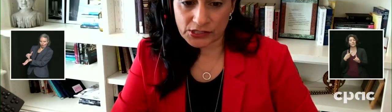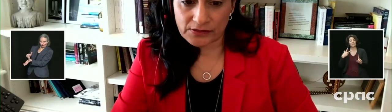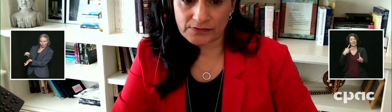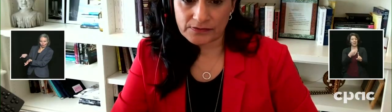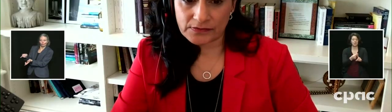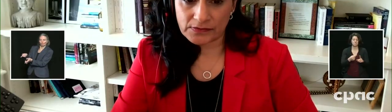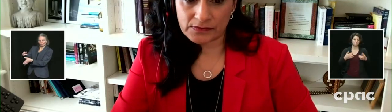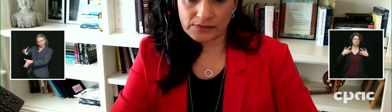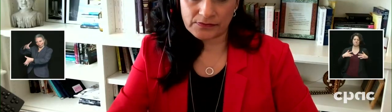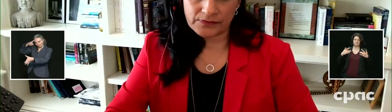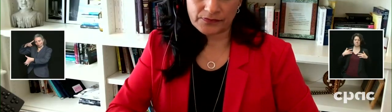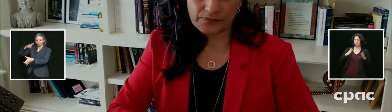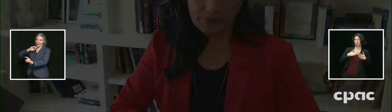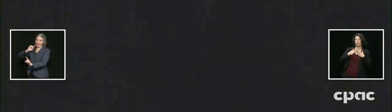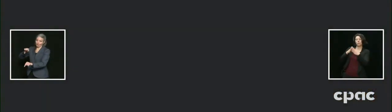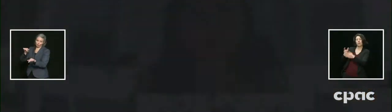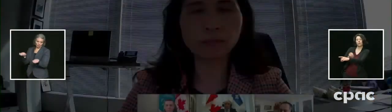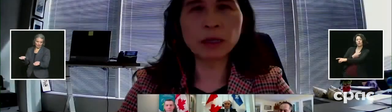the question.